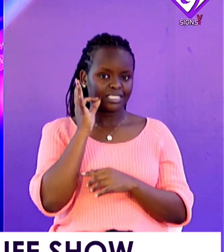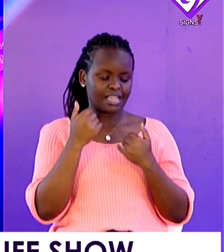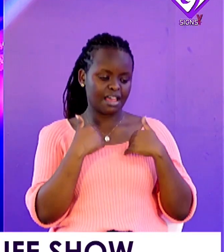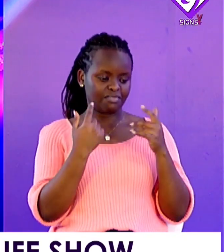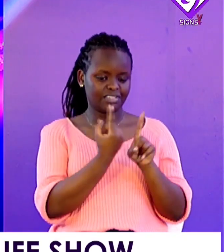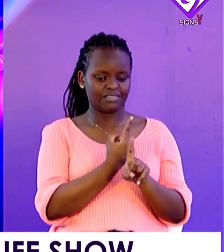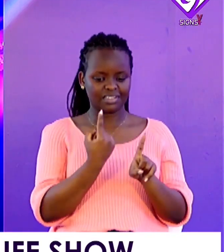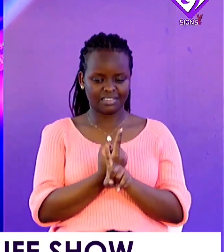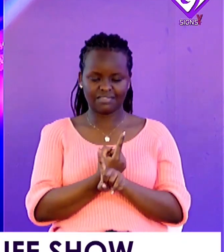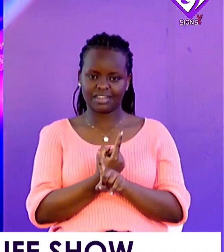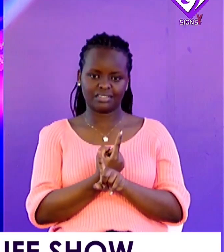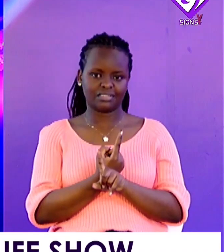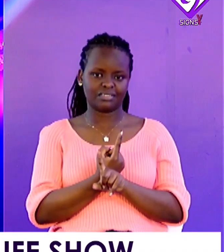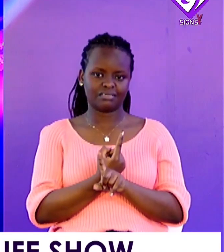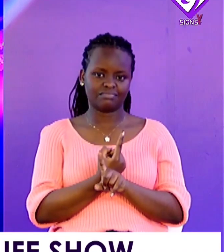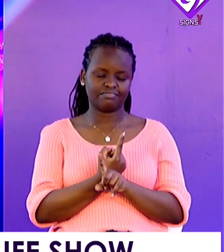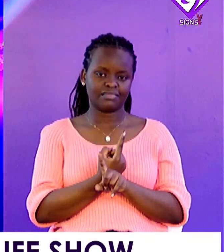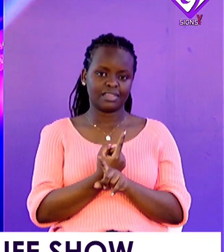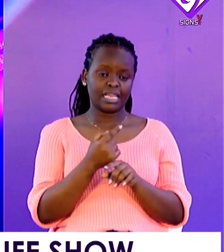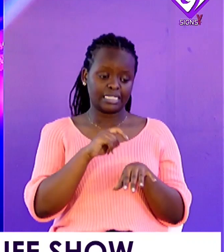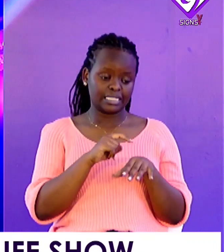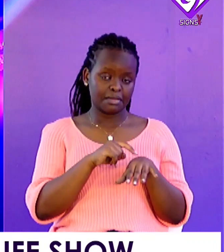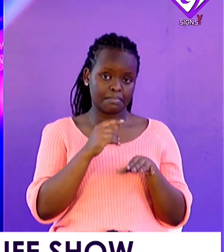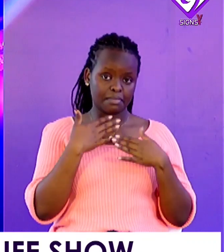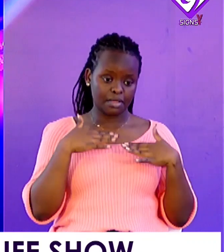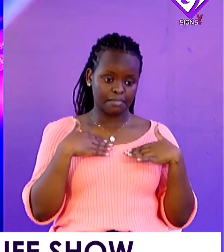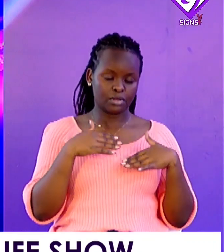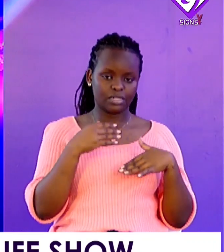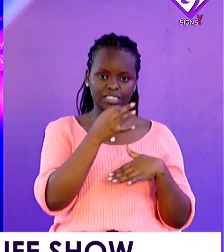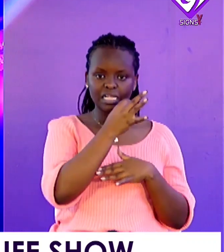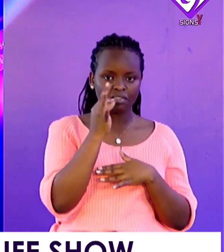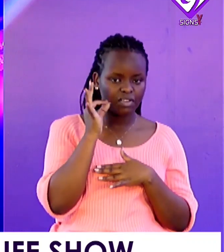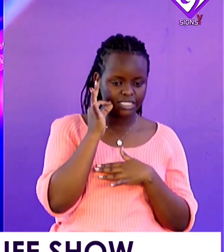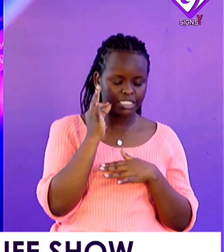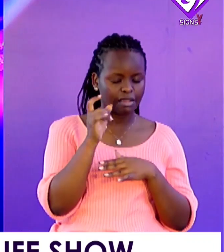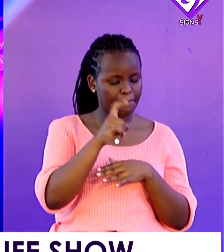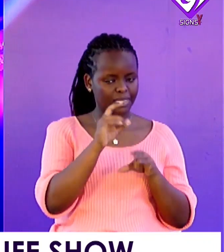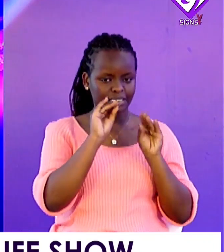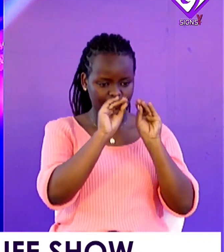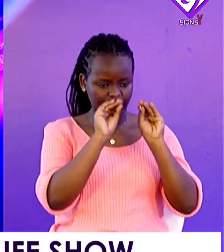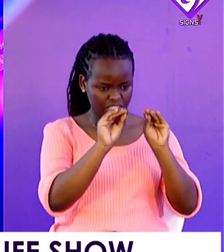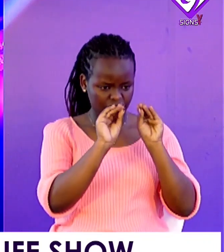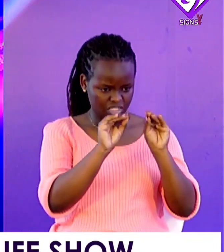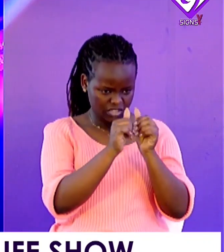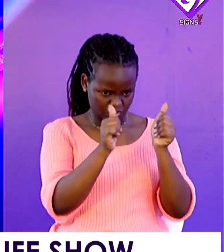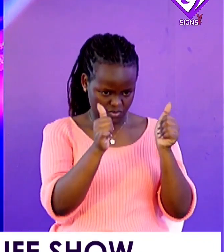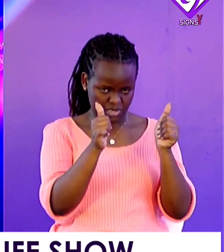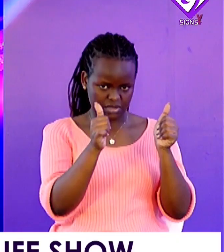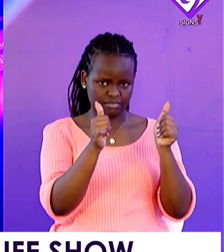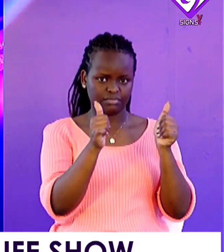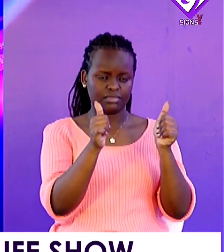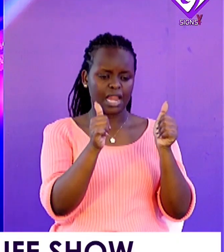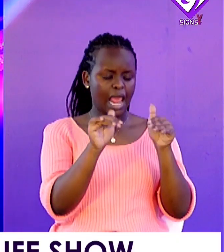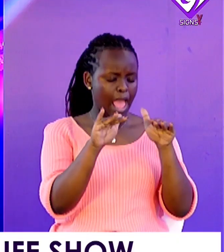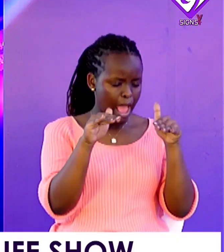and people, when they engage in prayer and fasting, they need to be taught. So they need to be taught how